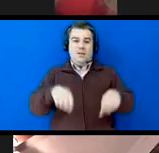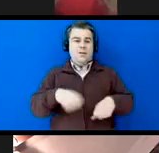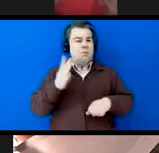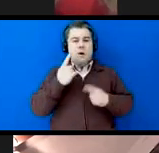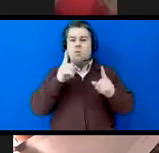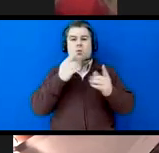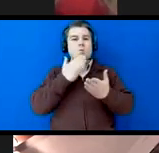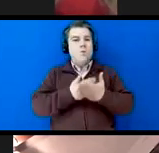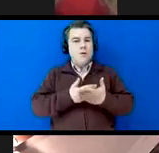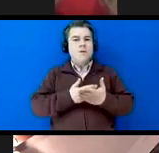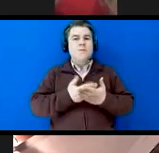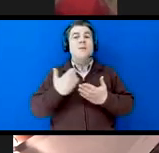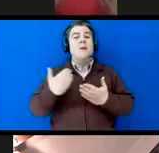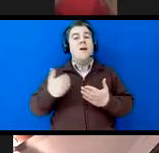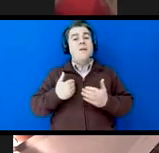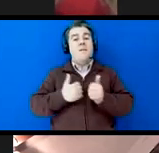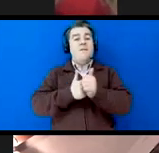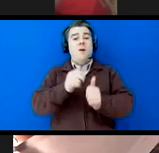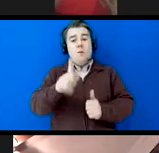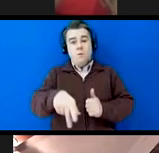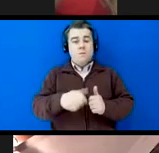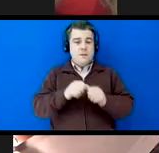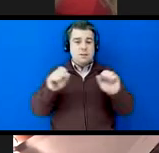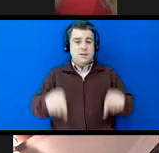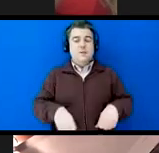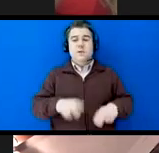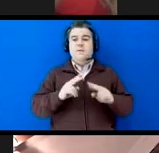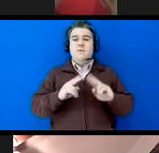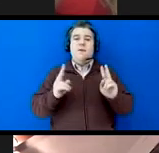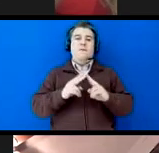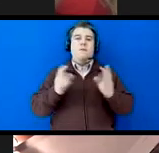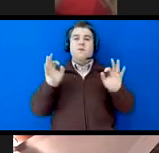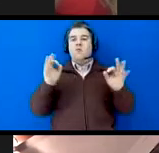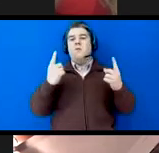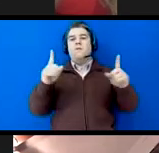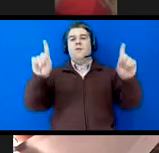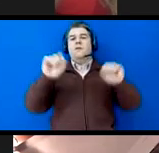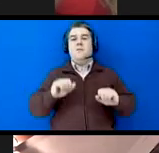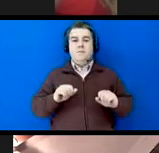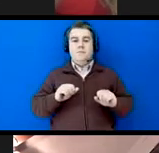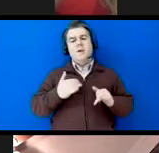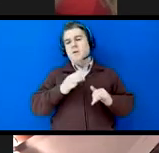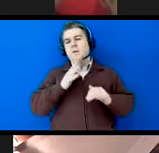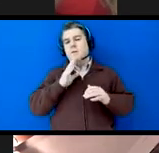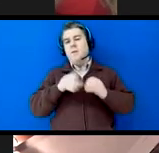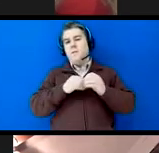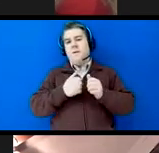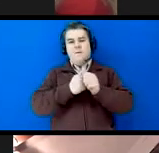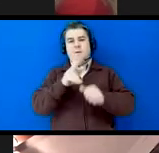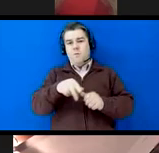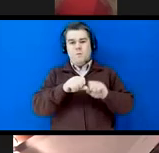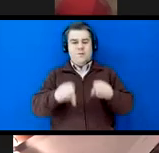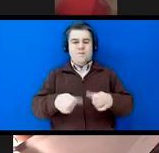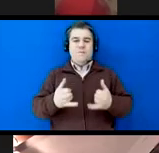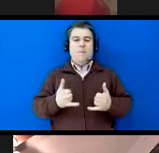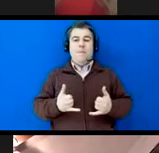well is that we have a follow-up system that is very, very effective. So let's talk about the follow-up system now. So I'm going to go out